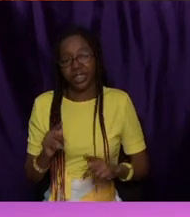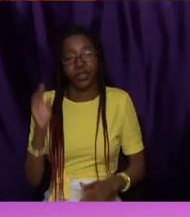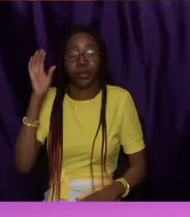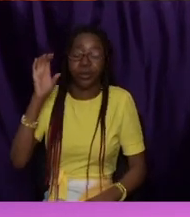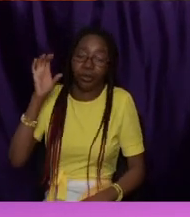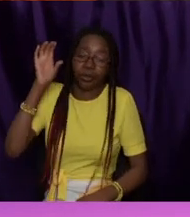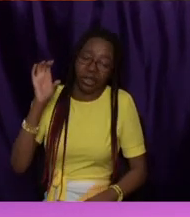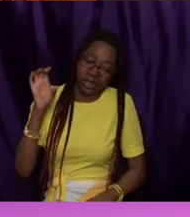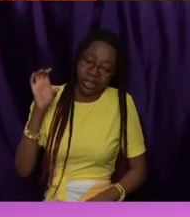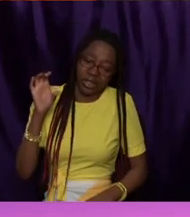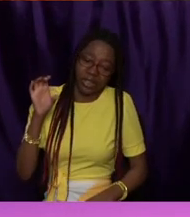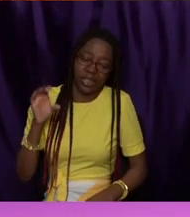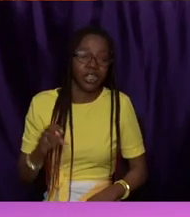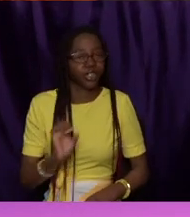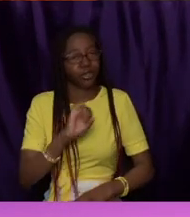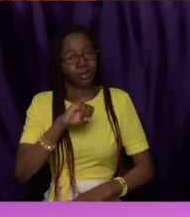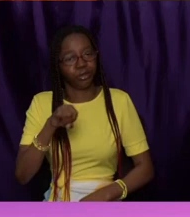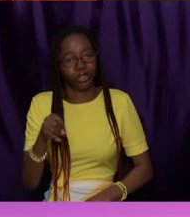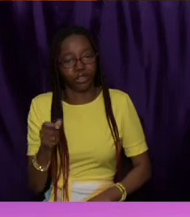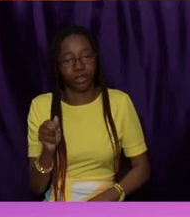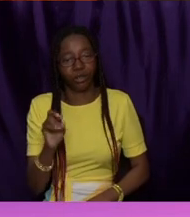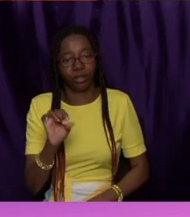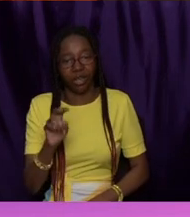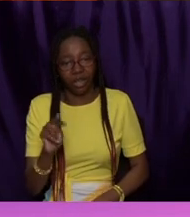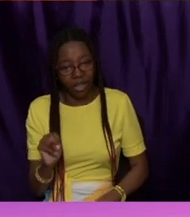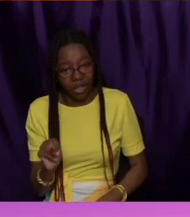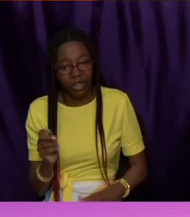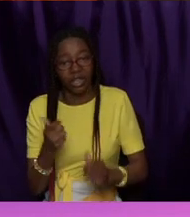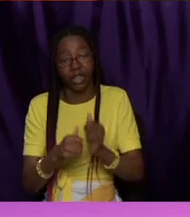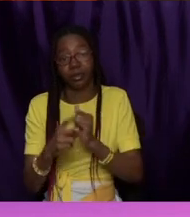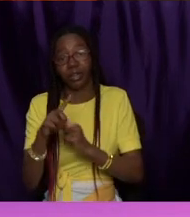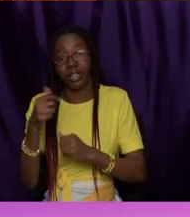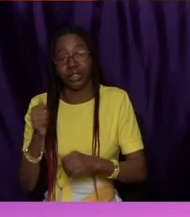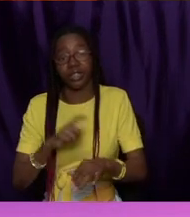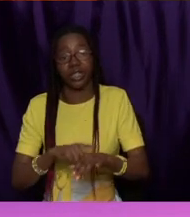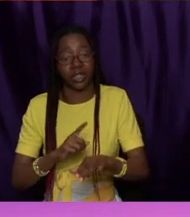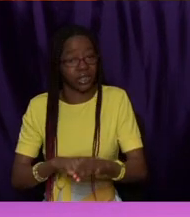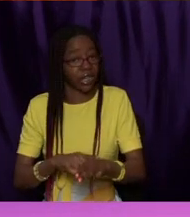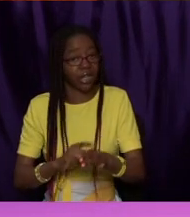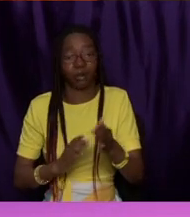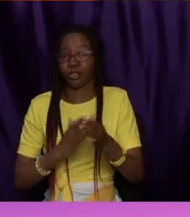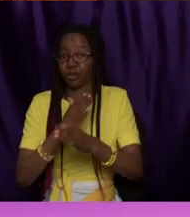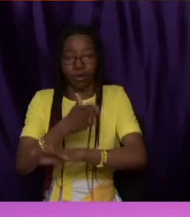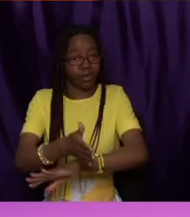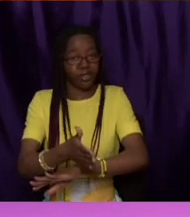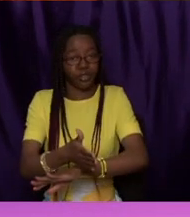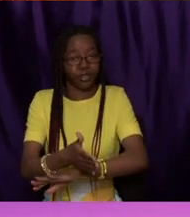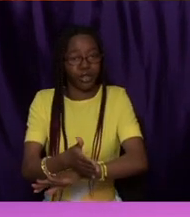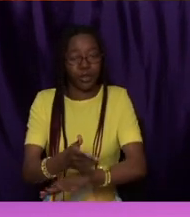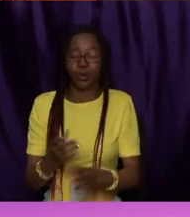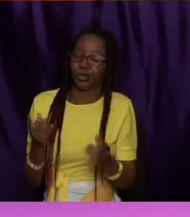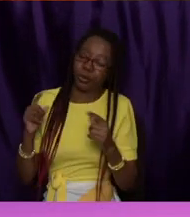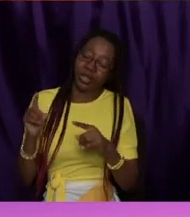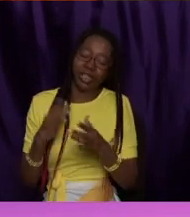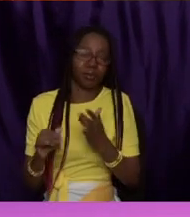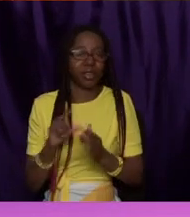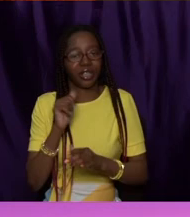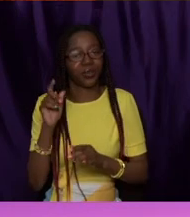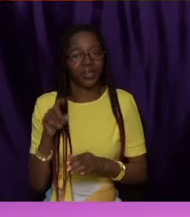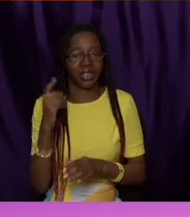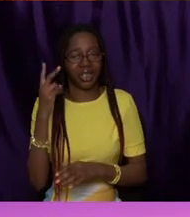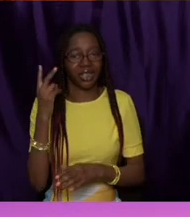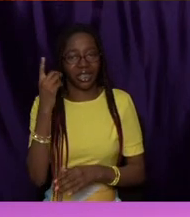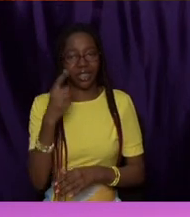cousin Sheena, to Gerard, to Gerald, God says, it's time to cross over. Would you point at somebody? They don't have to see your